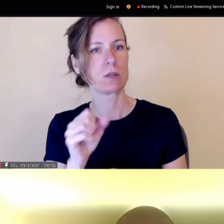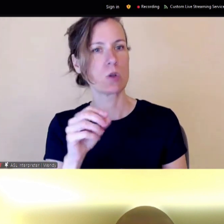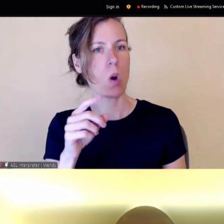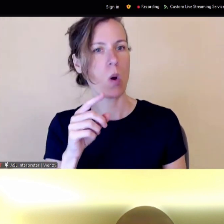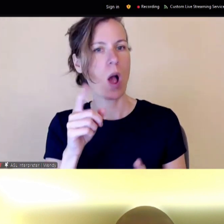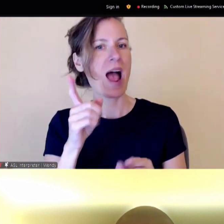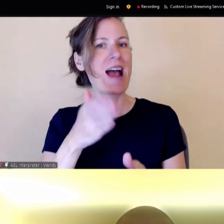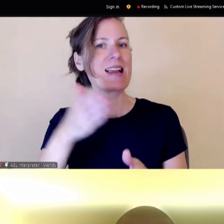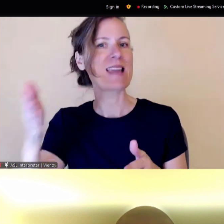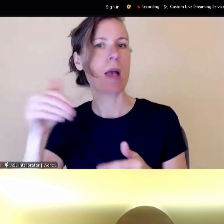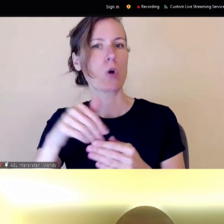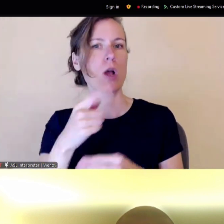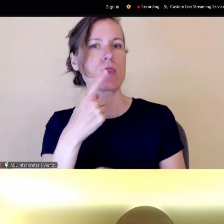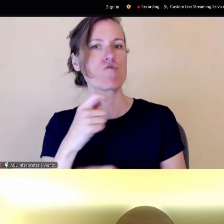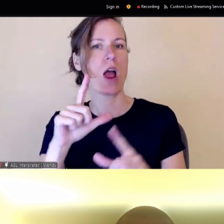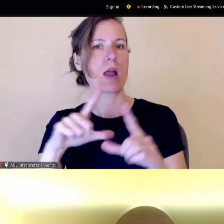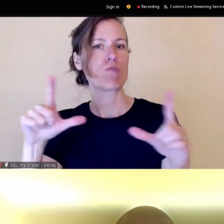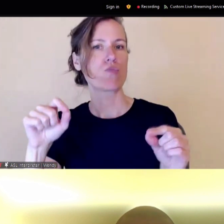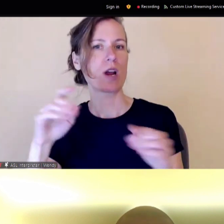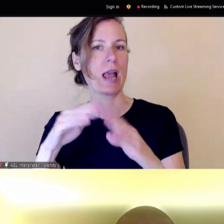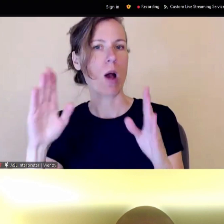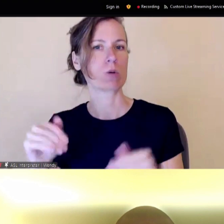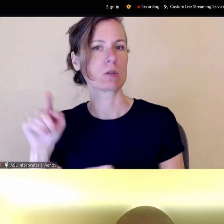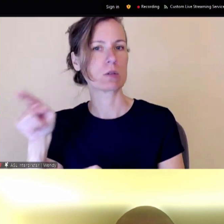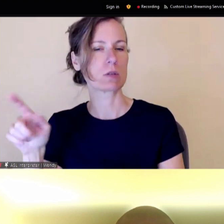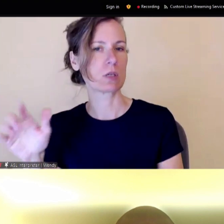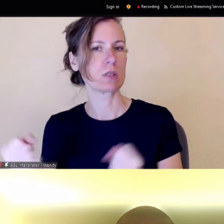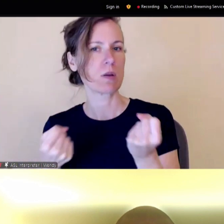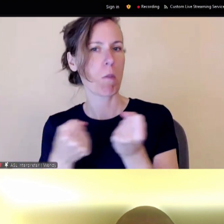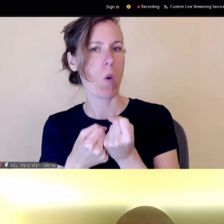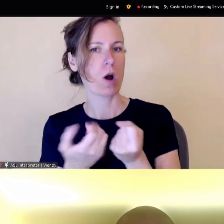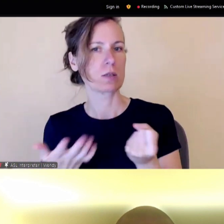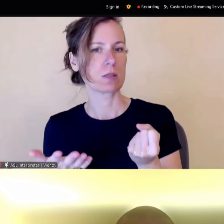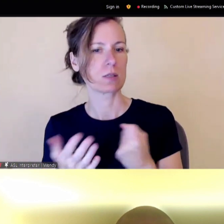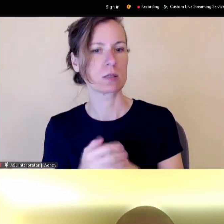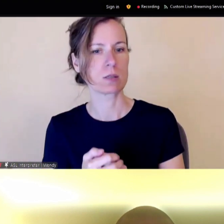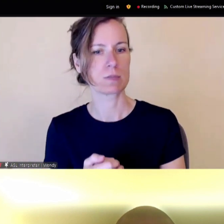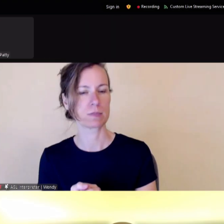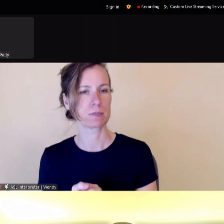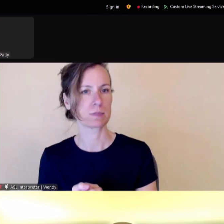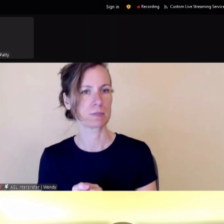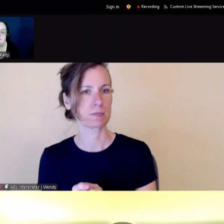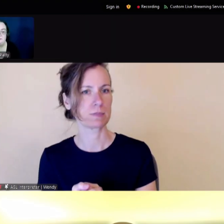brick house to the right.